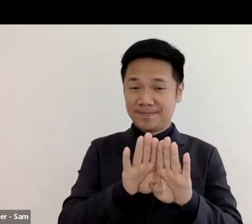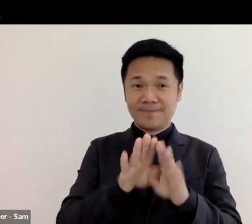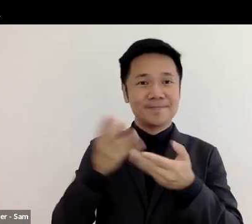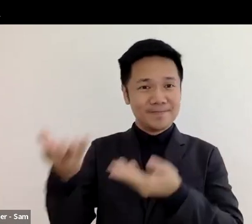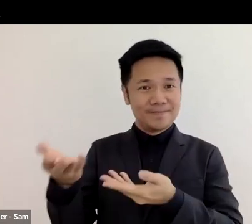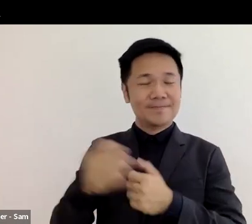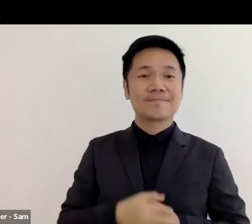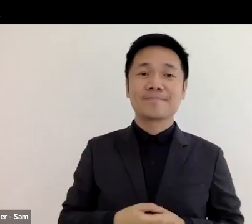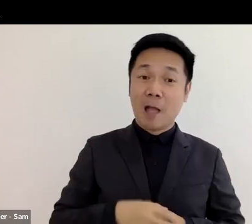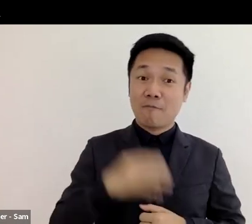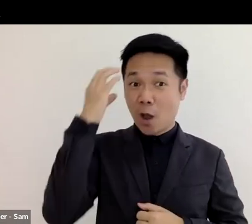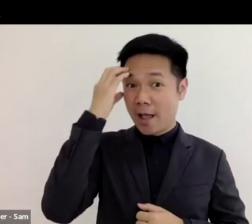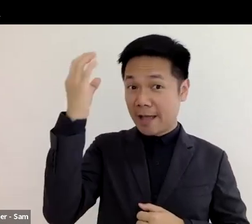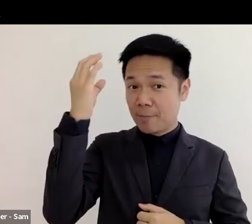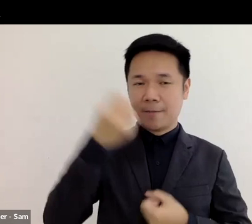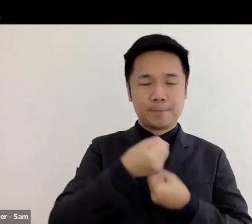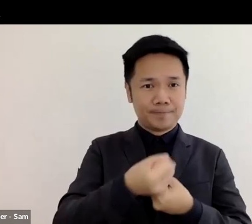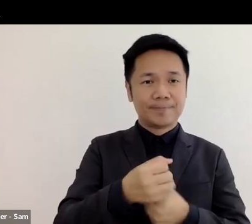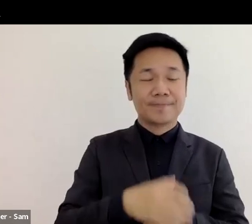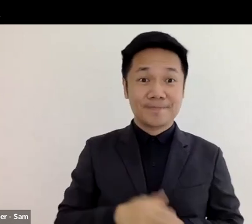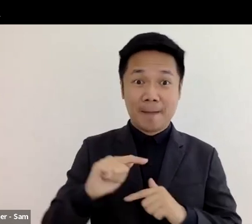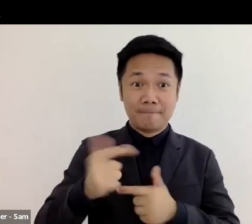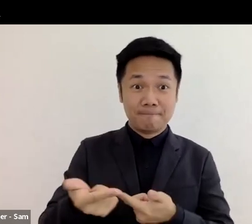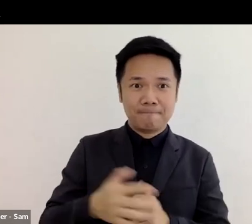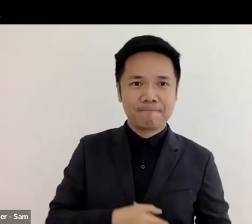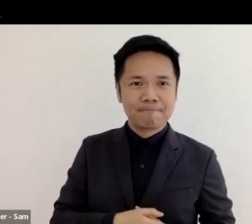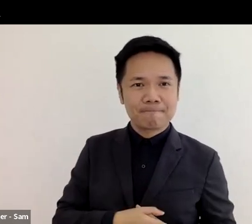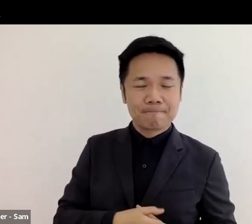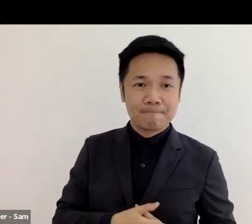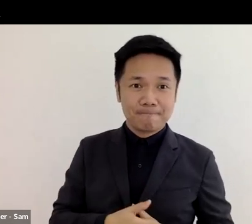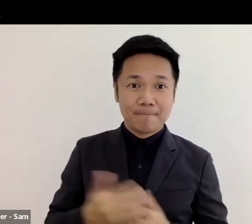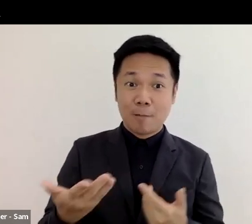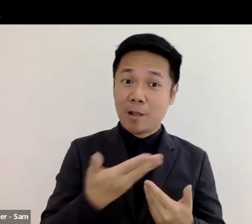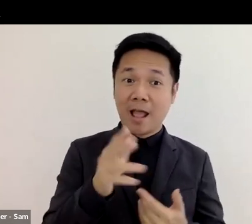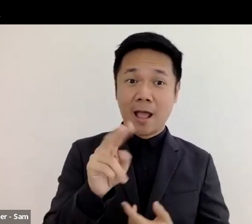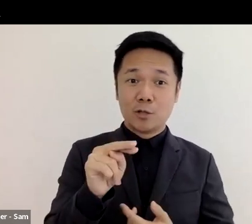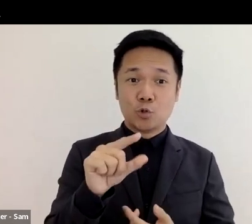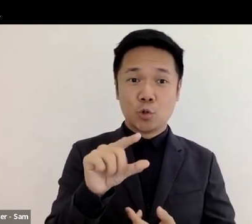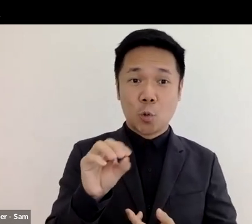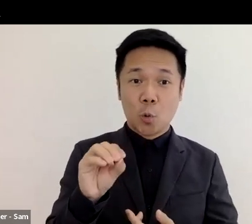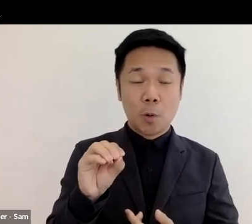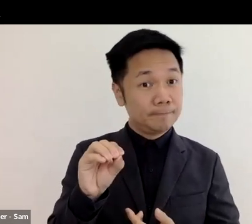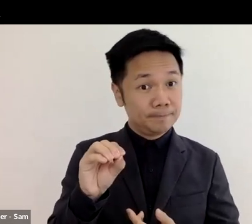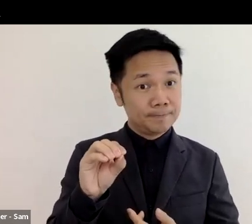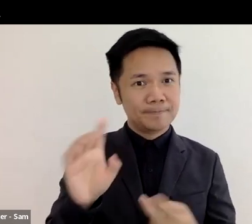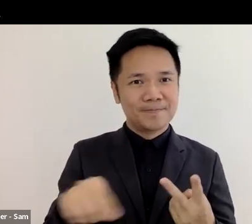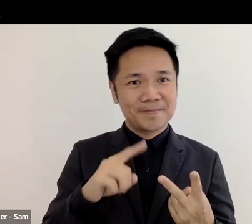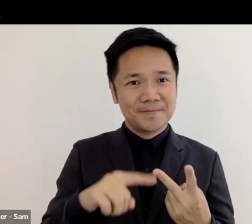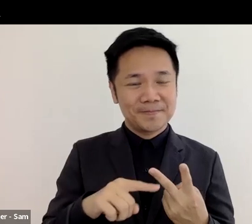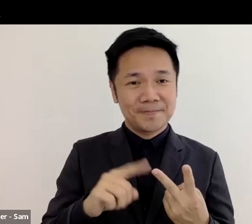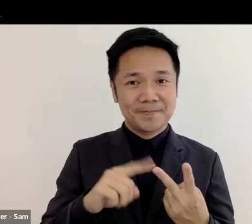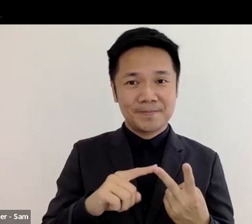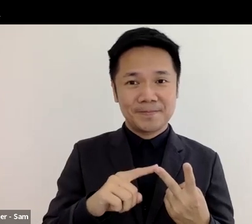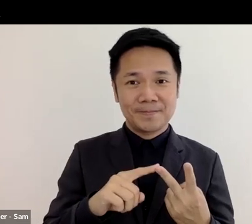floor from government representatives, and I now open the floor for non-government participants as well as representatives